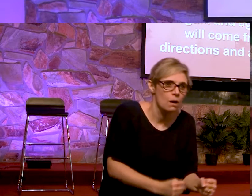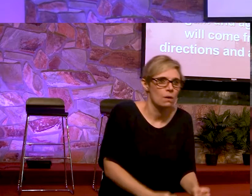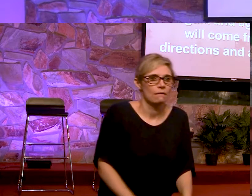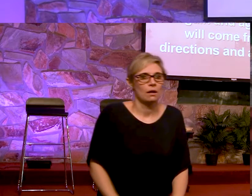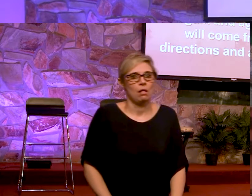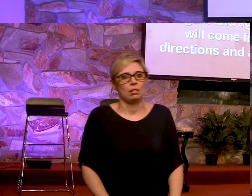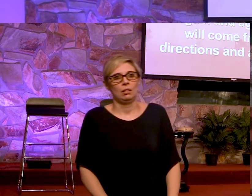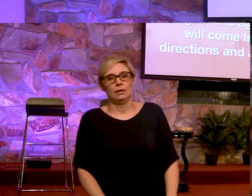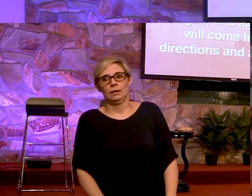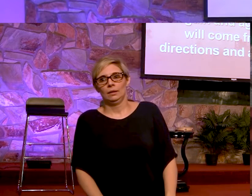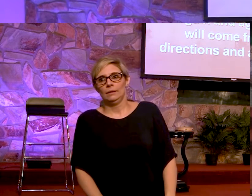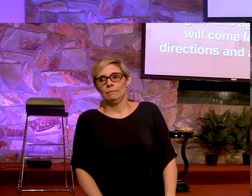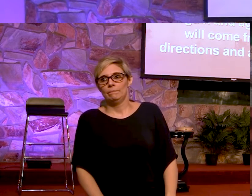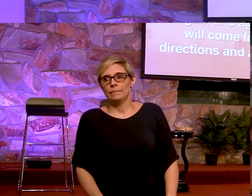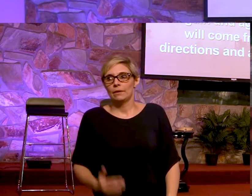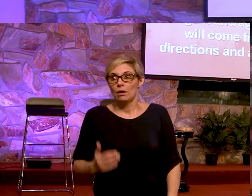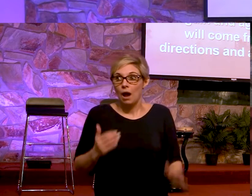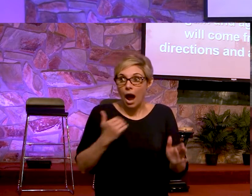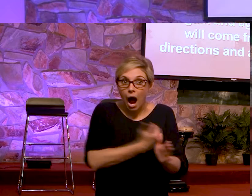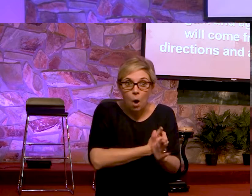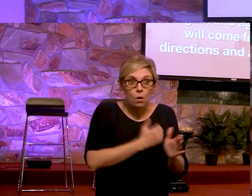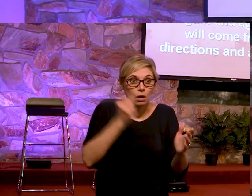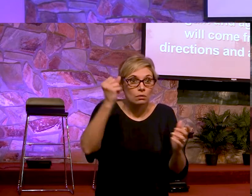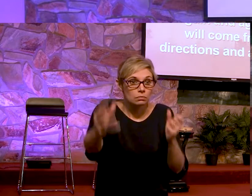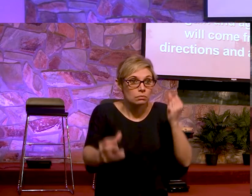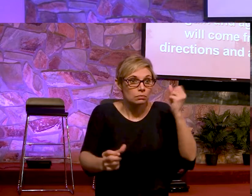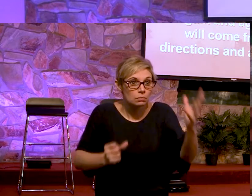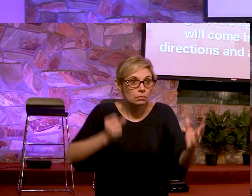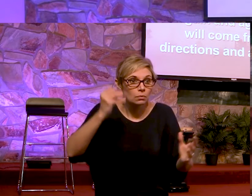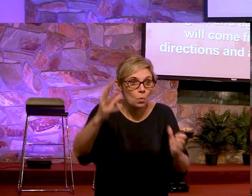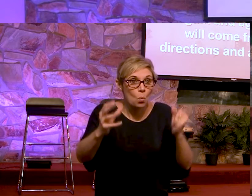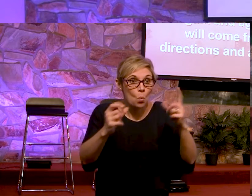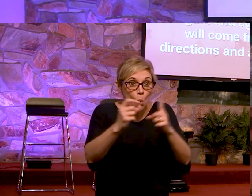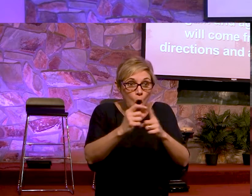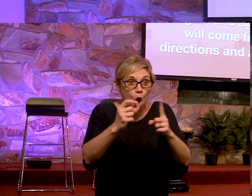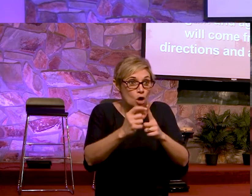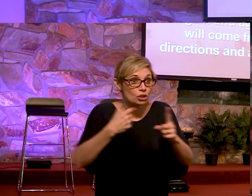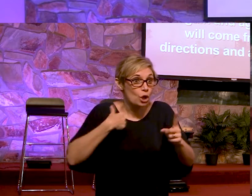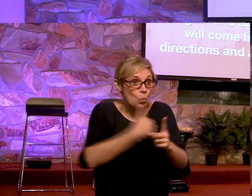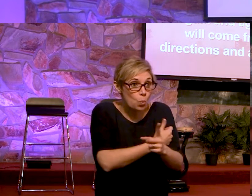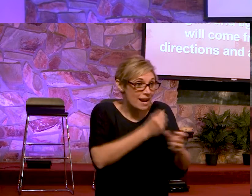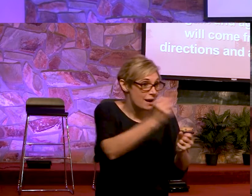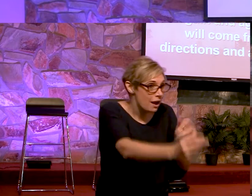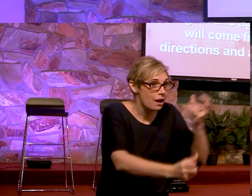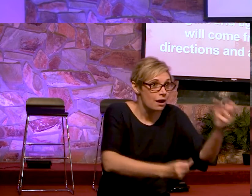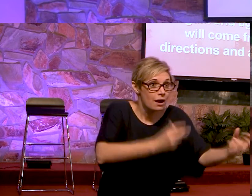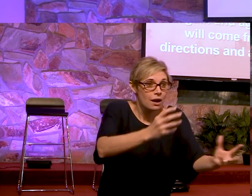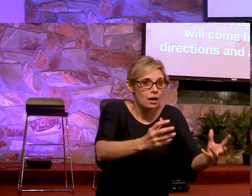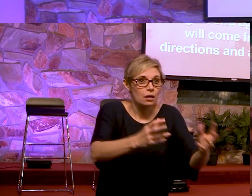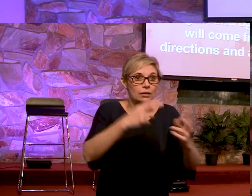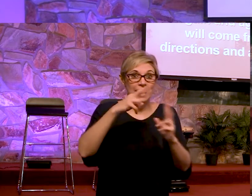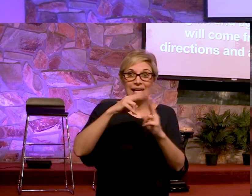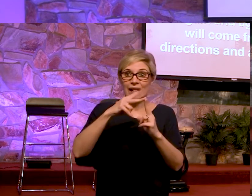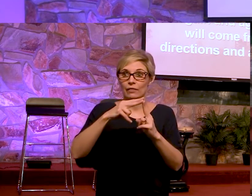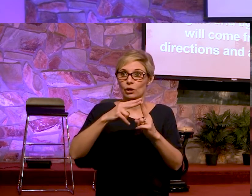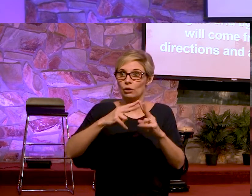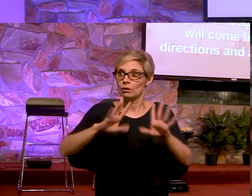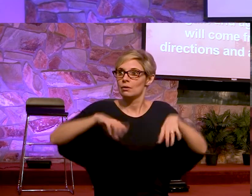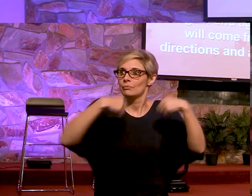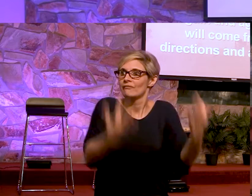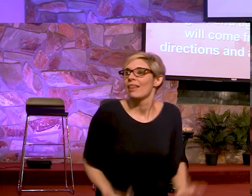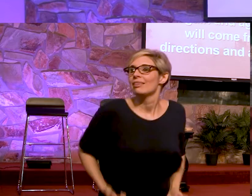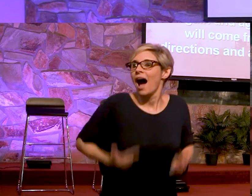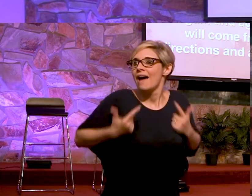Amen. With our words, with the words that we speak, we can either bring